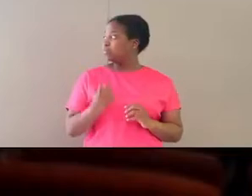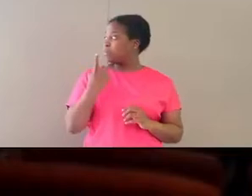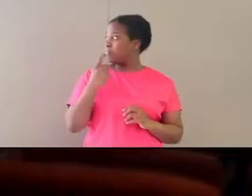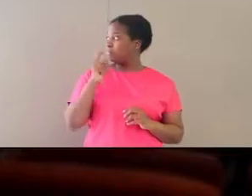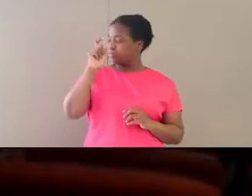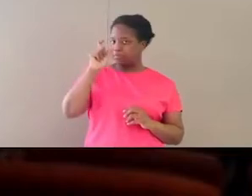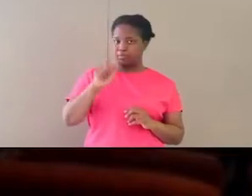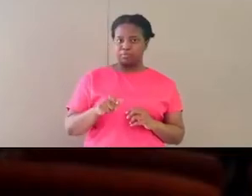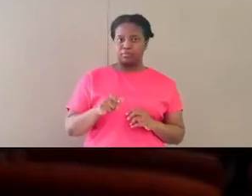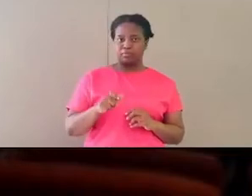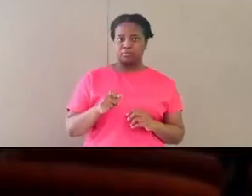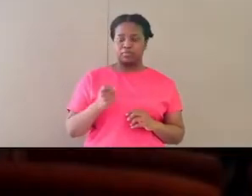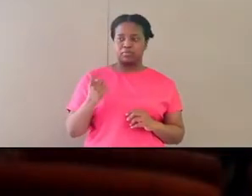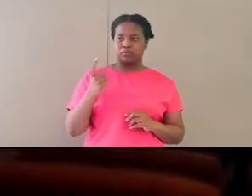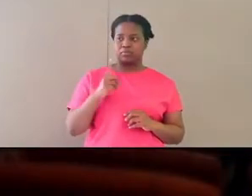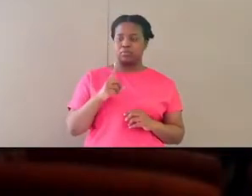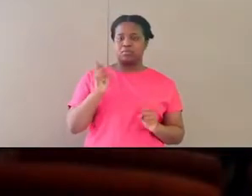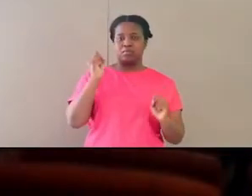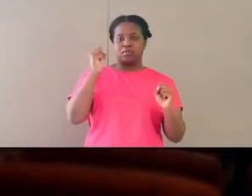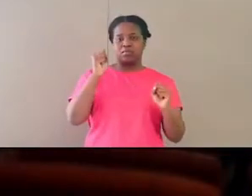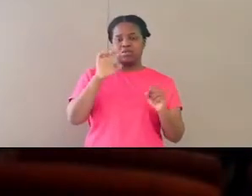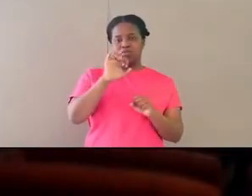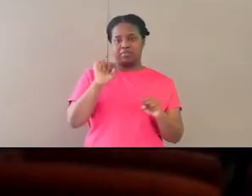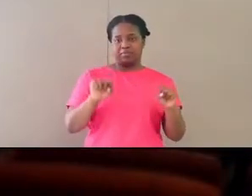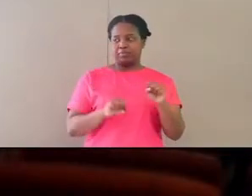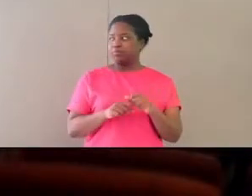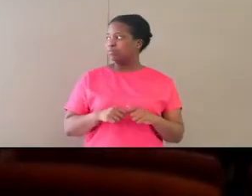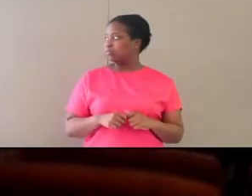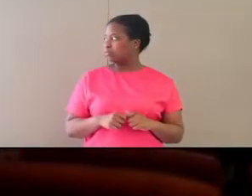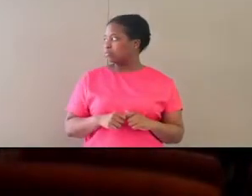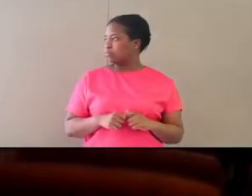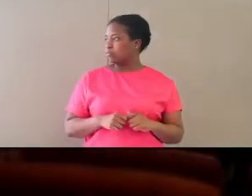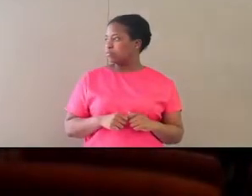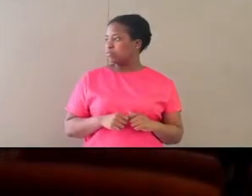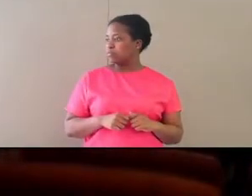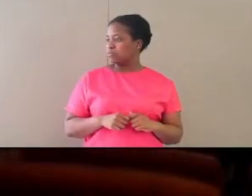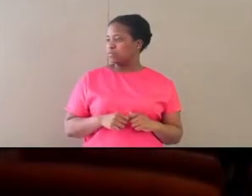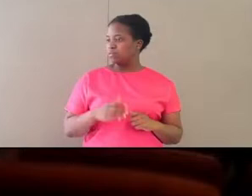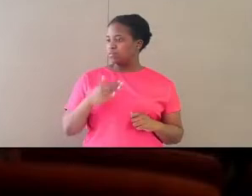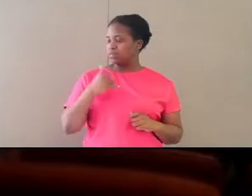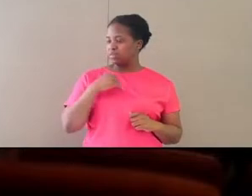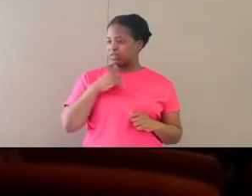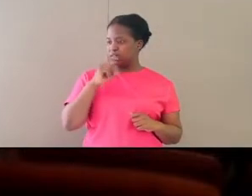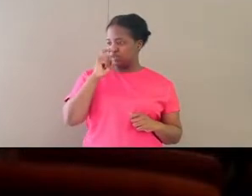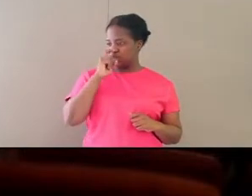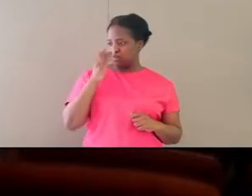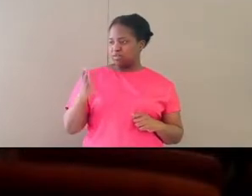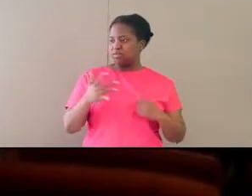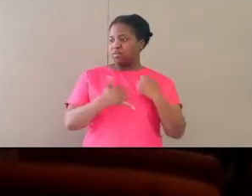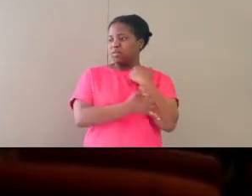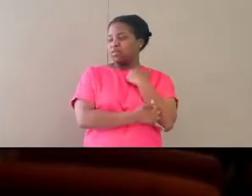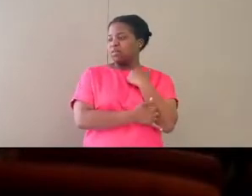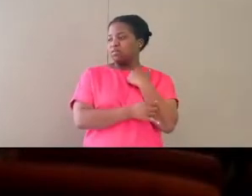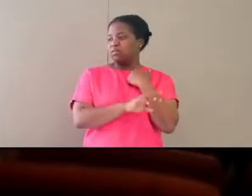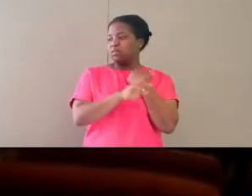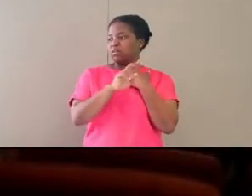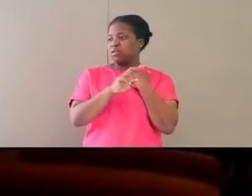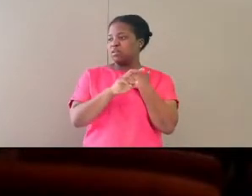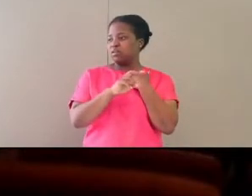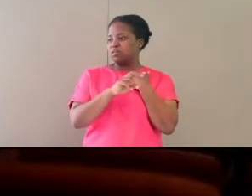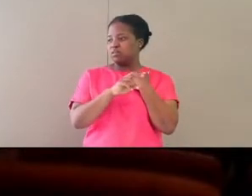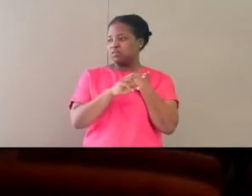speaker and then I'll play a video message for you and then we'll close off I'd like my sister Christine to come up and she's the country representative for UNICEF